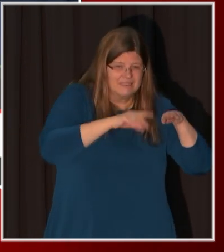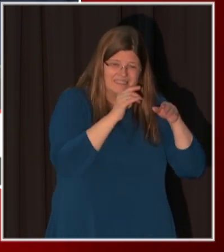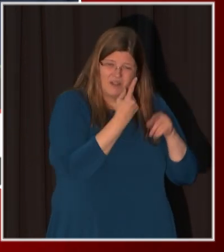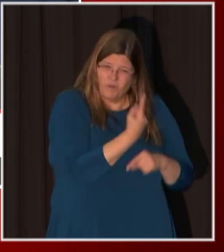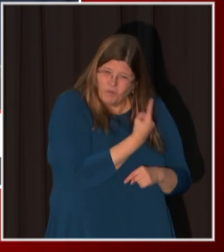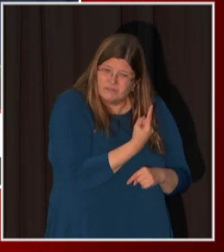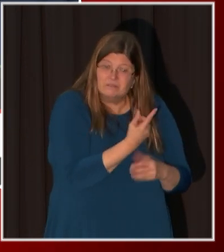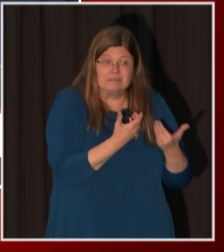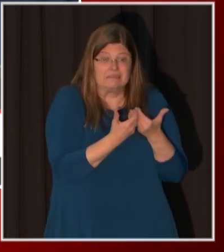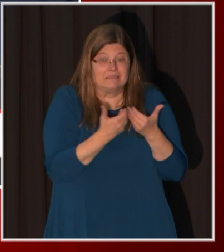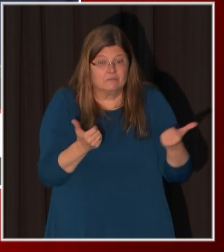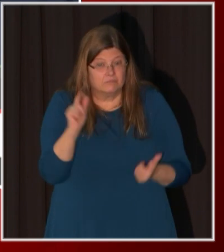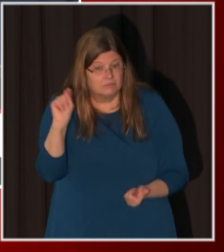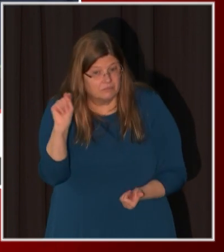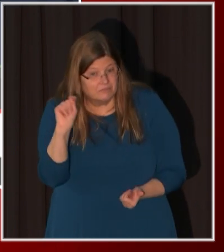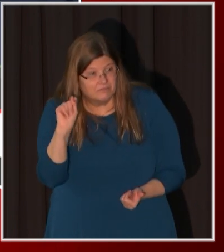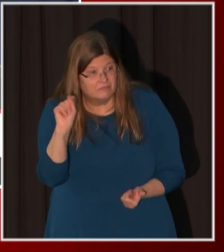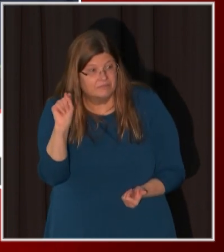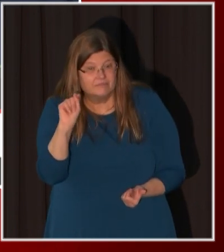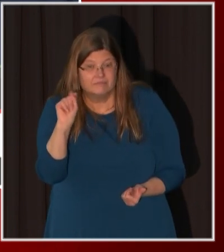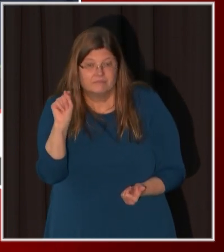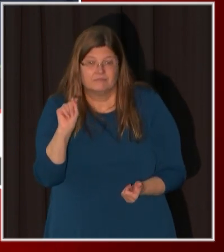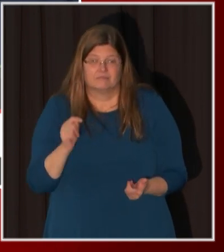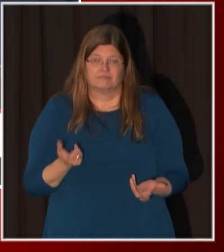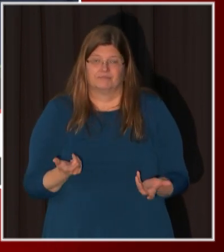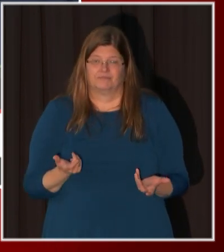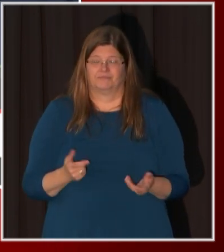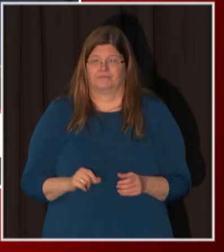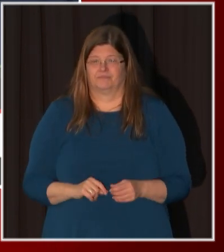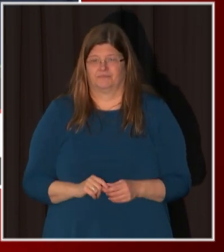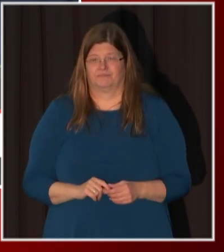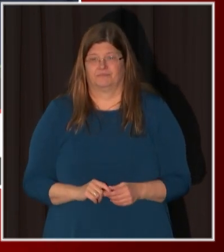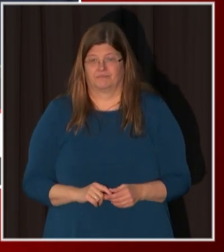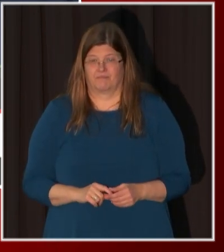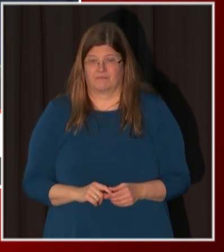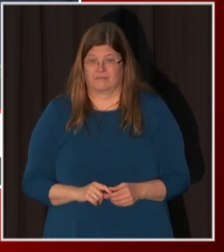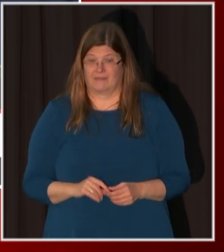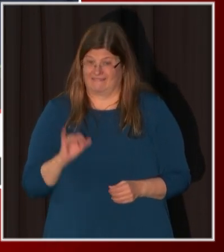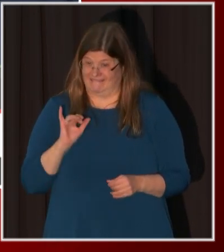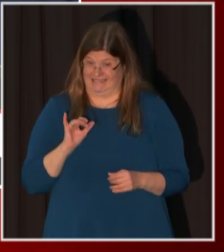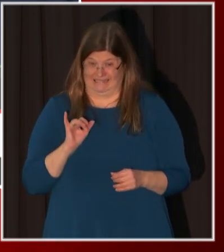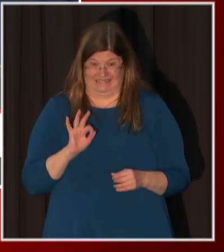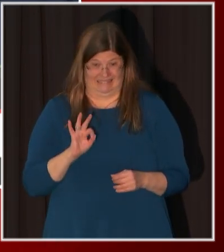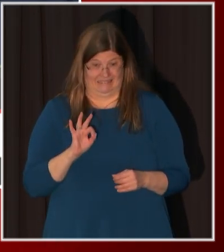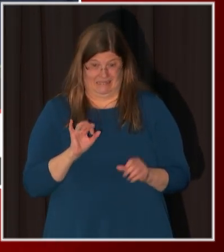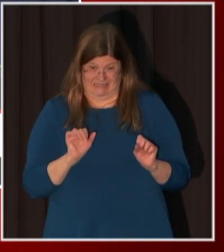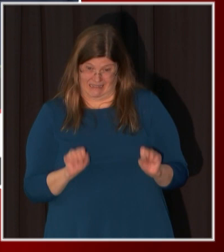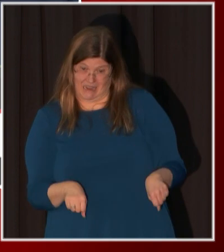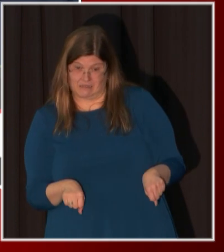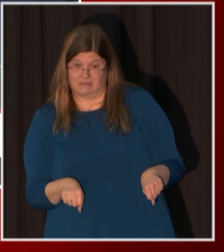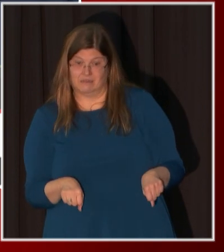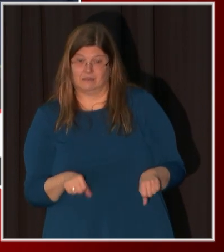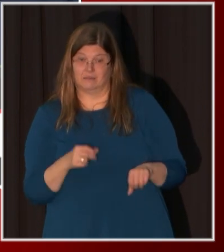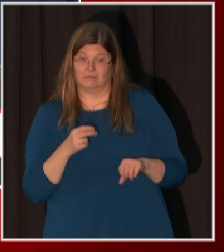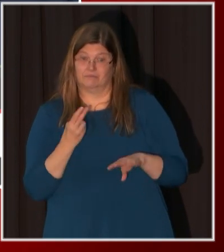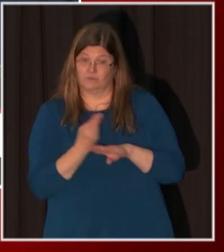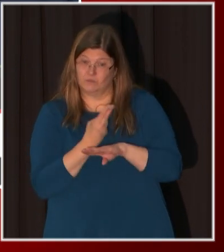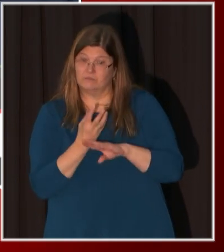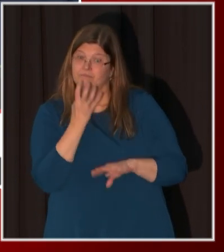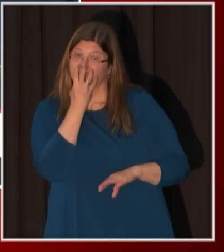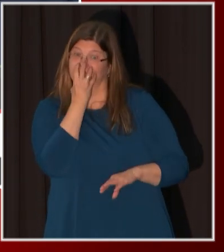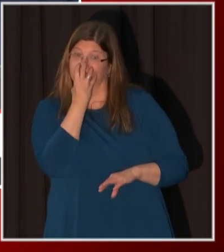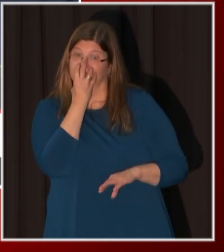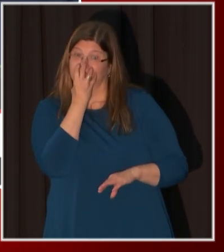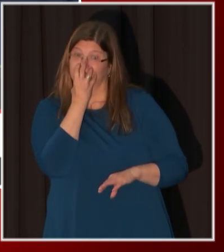in their home. They should, if they are unable to isolate, they need to be wearing a face covering even in the home, not